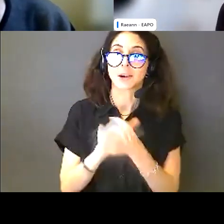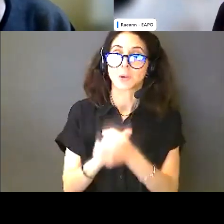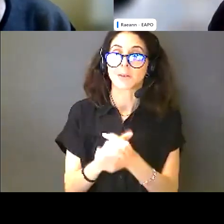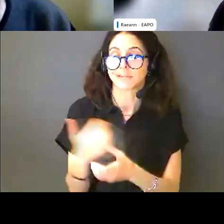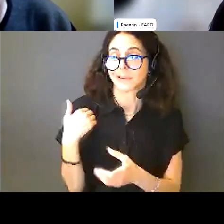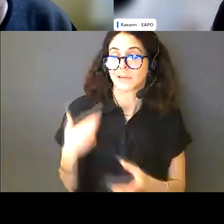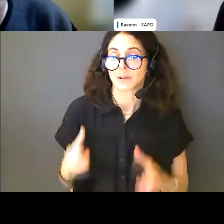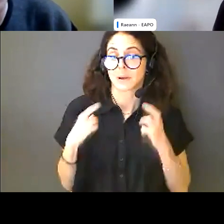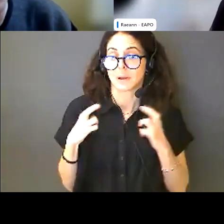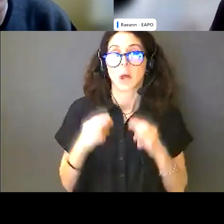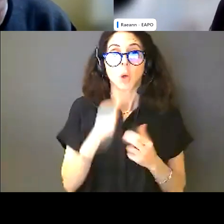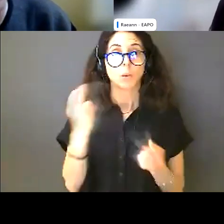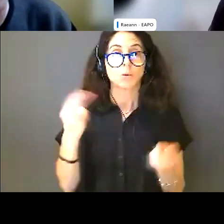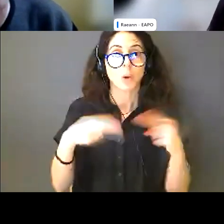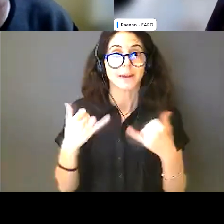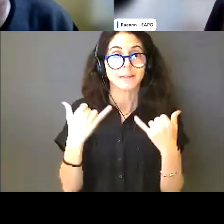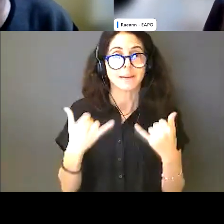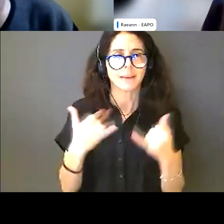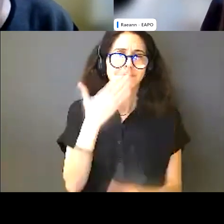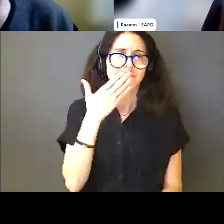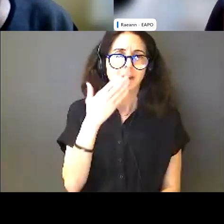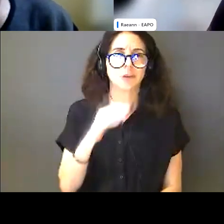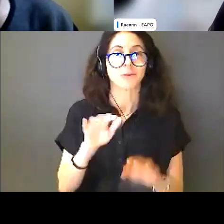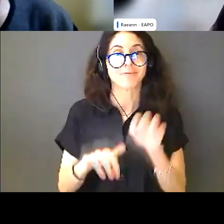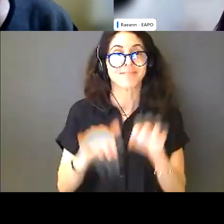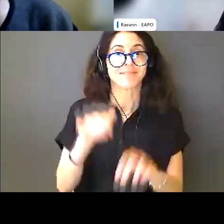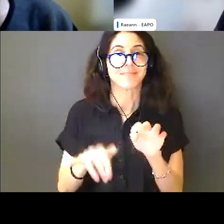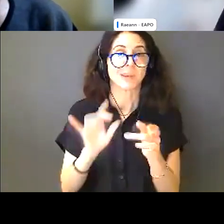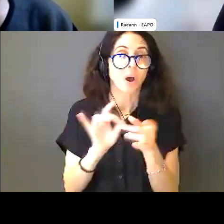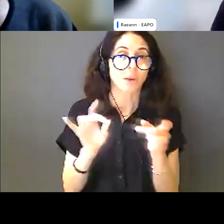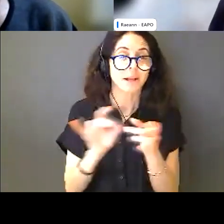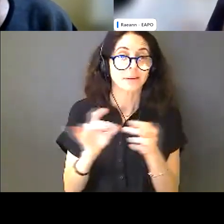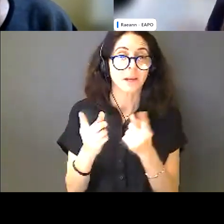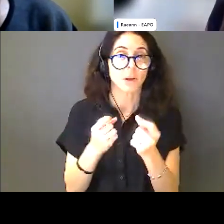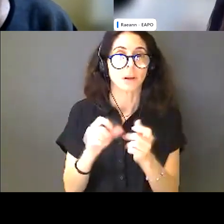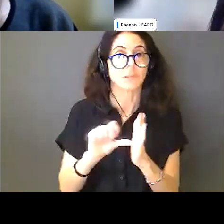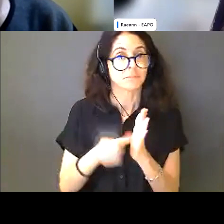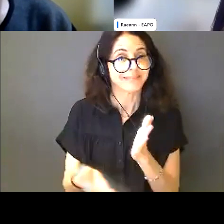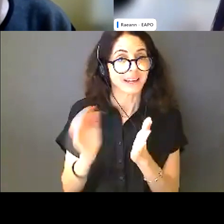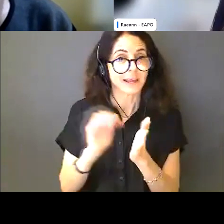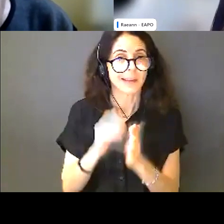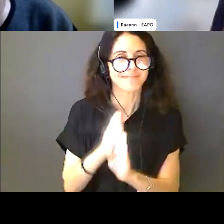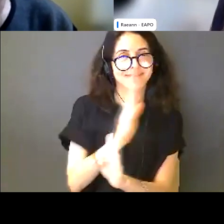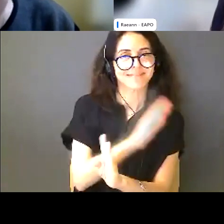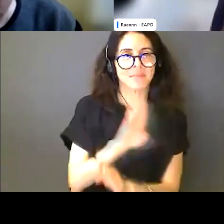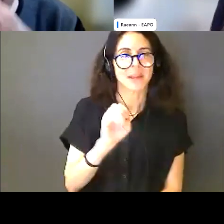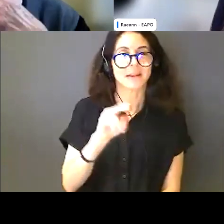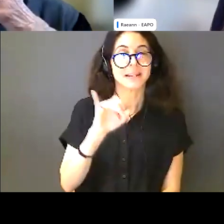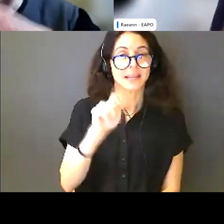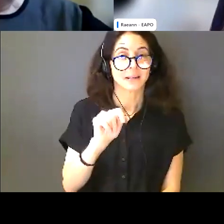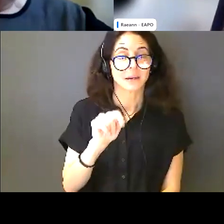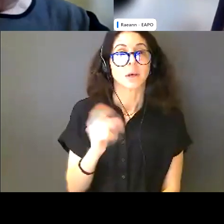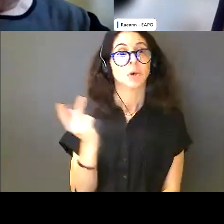attended today, to share your comments. And just to reiterate what Benedict was saying is, we were monitoring